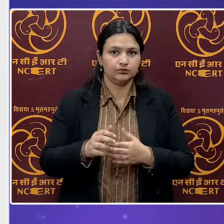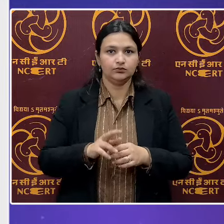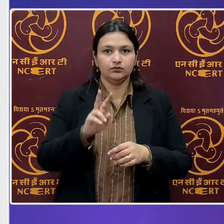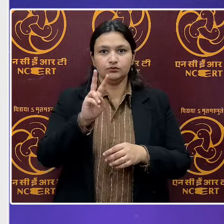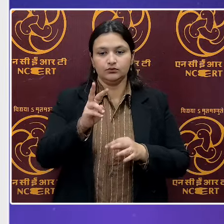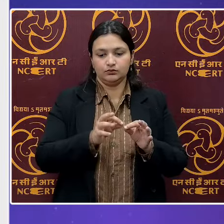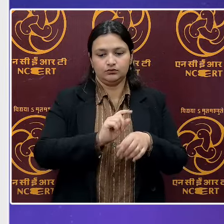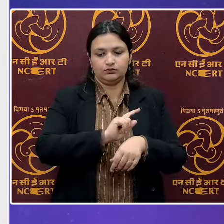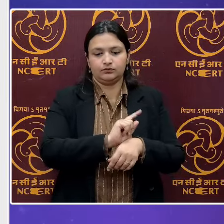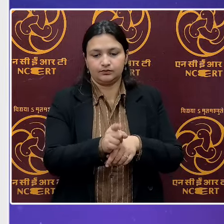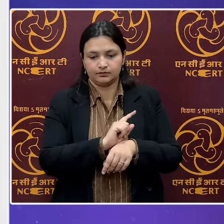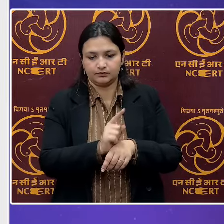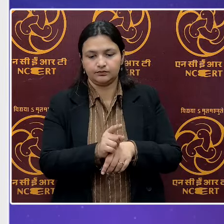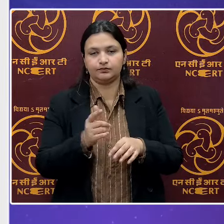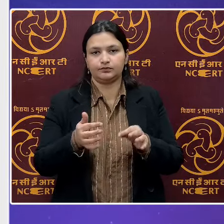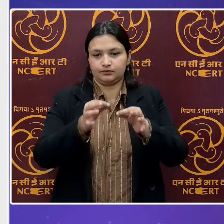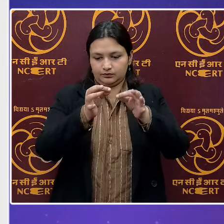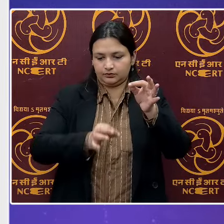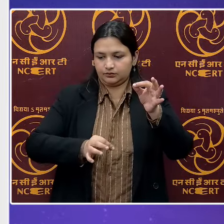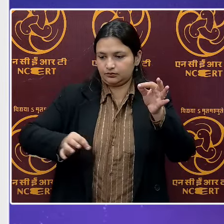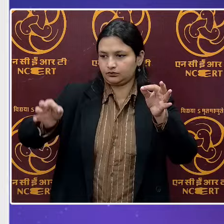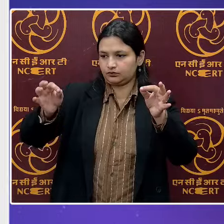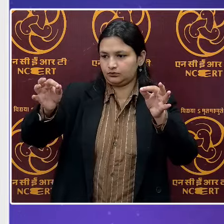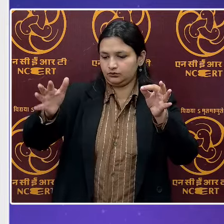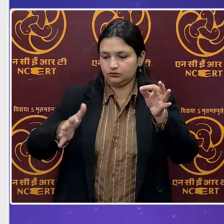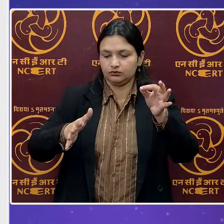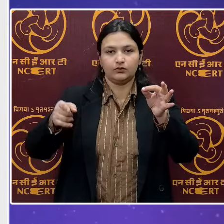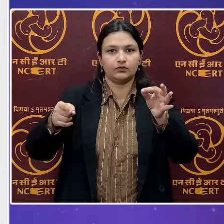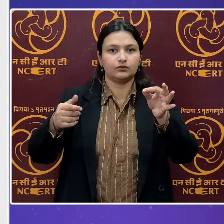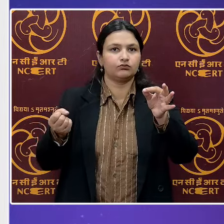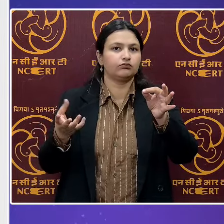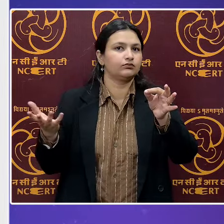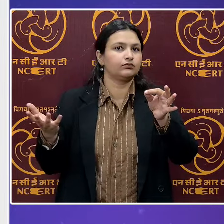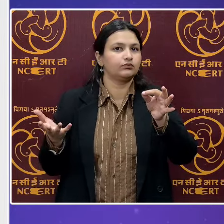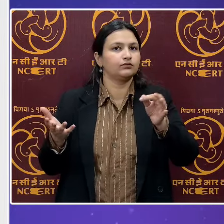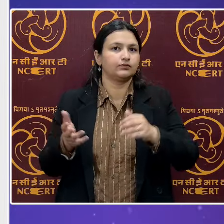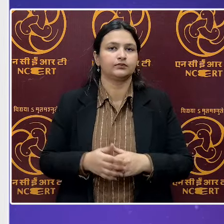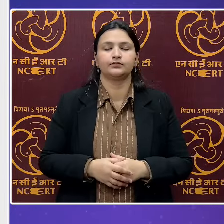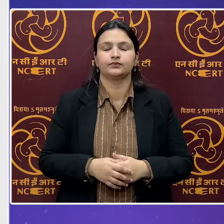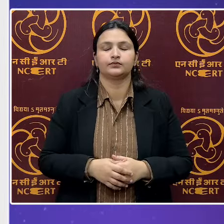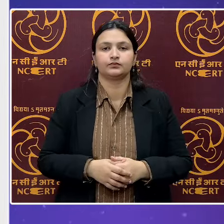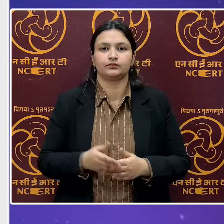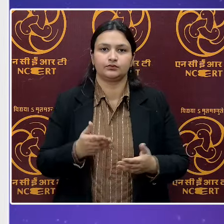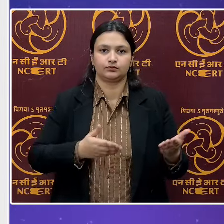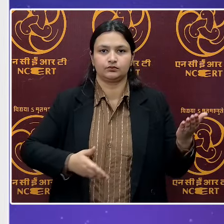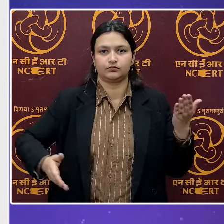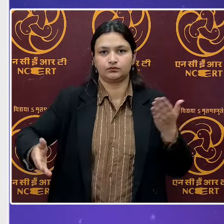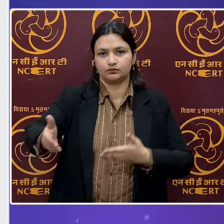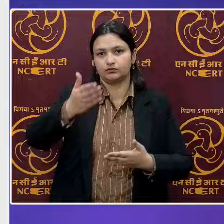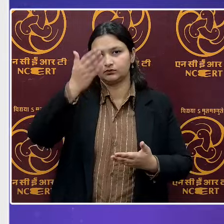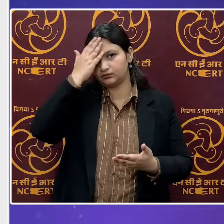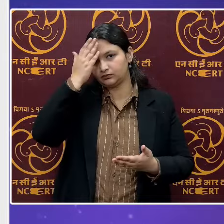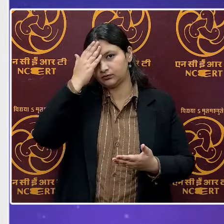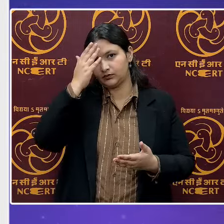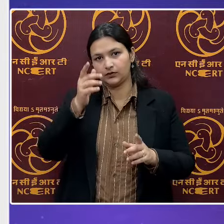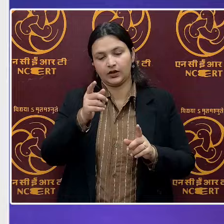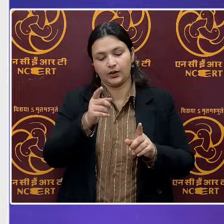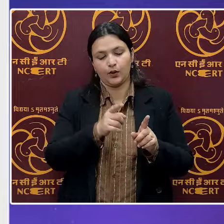oscillator will be half of its maximum value. Now, as you know, y is a sine omega